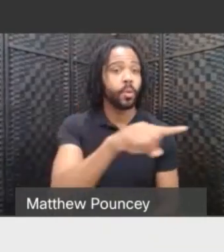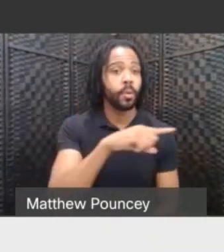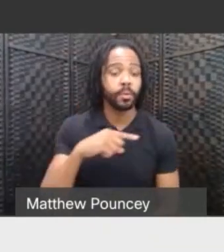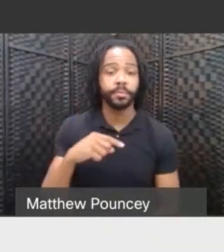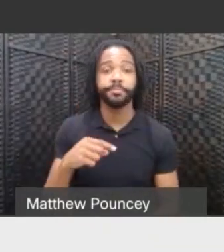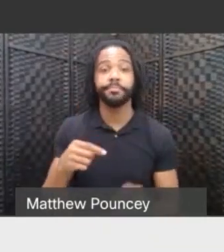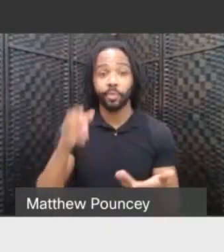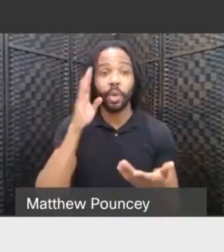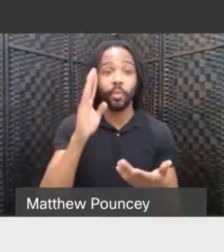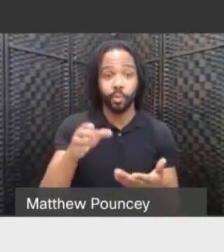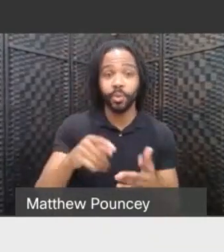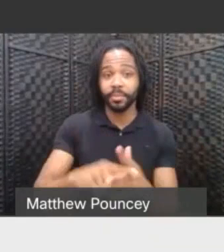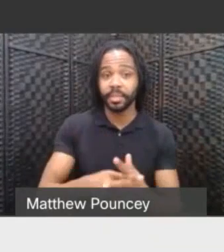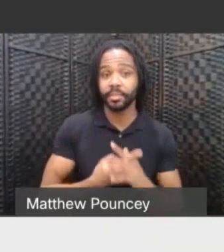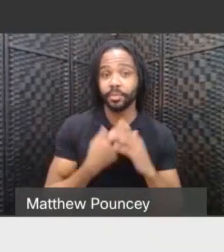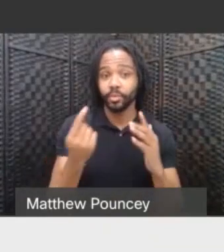we will begin